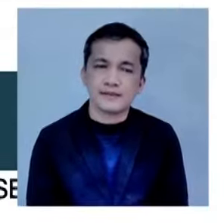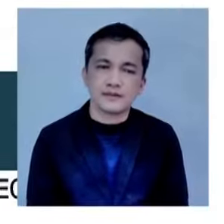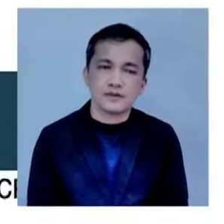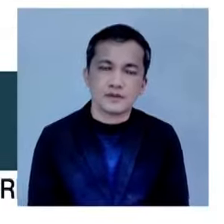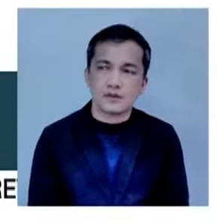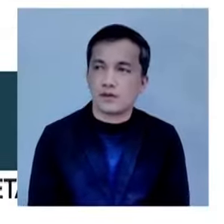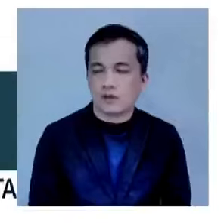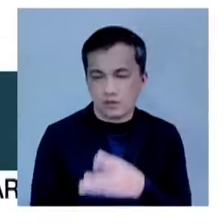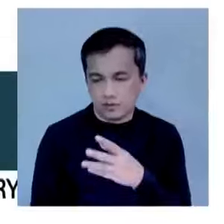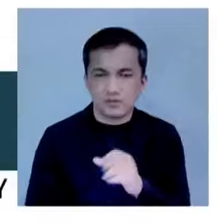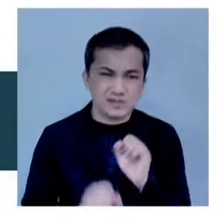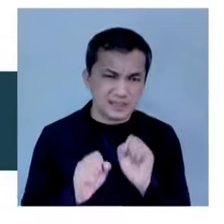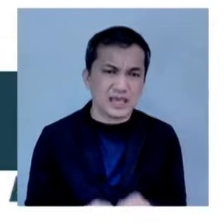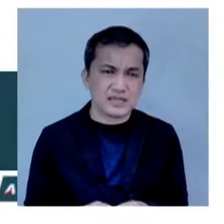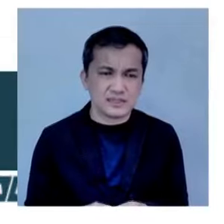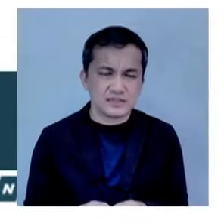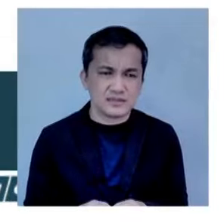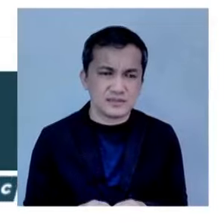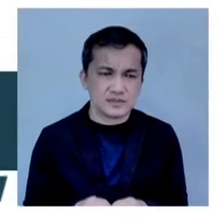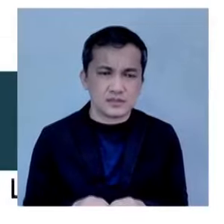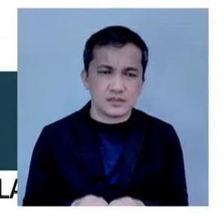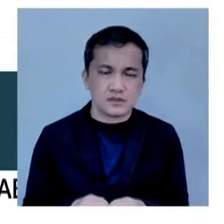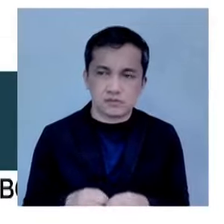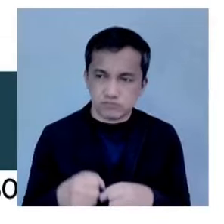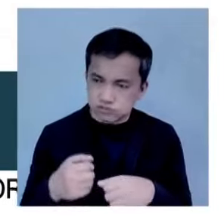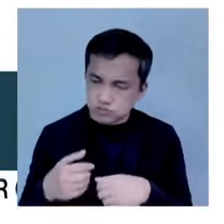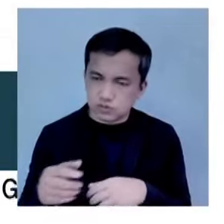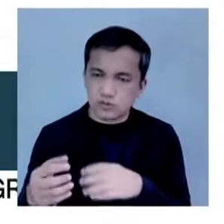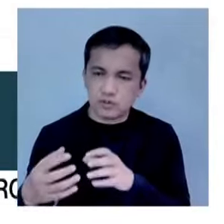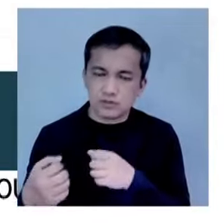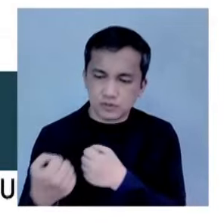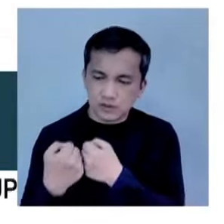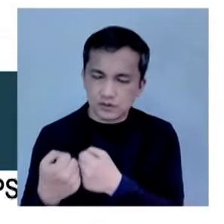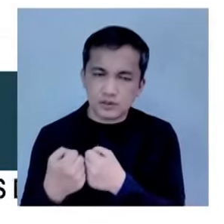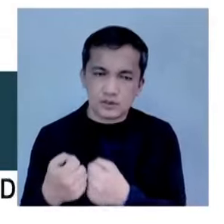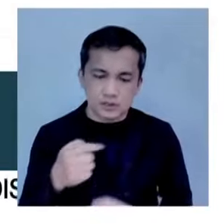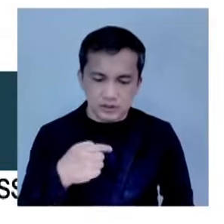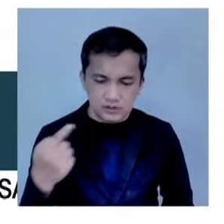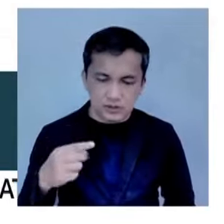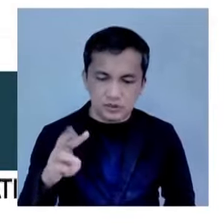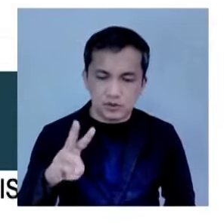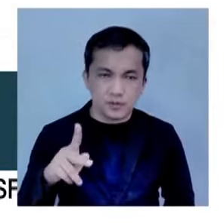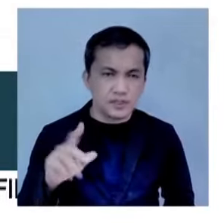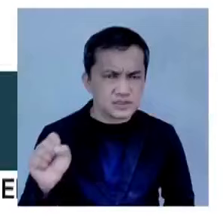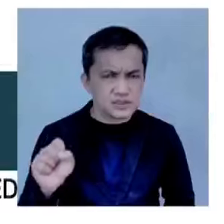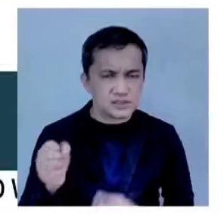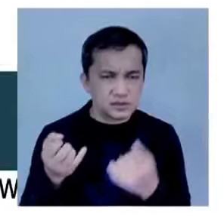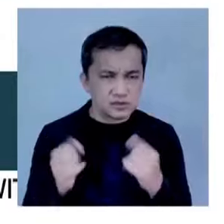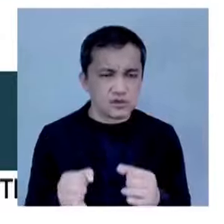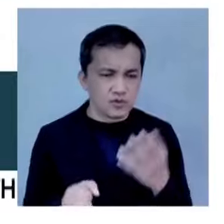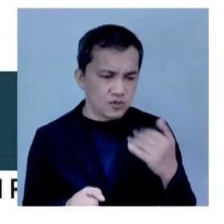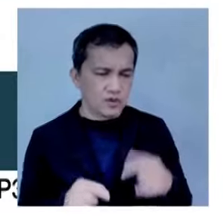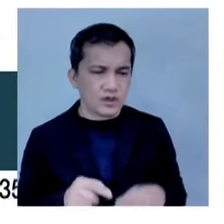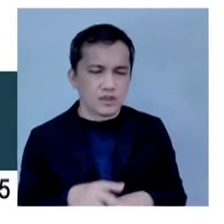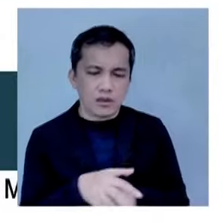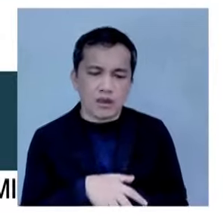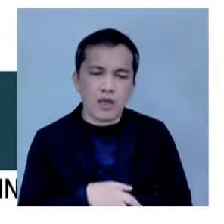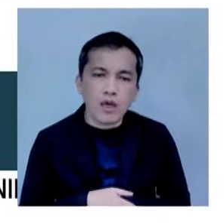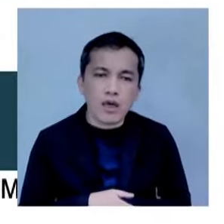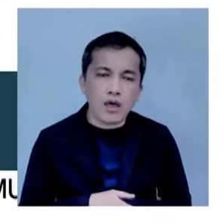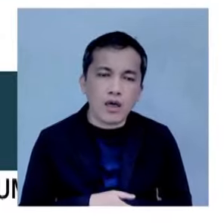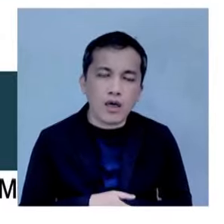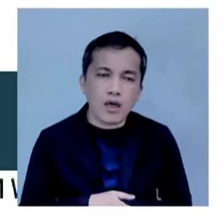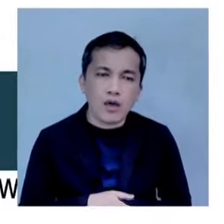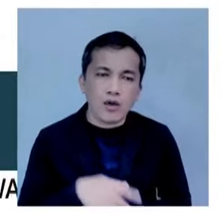kaya niyang mag-push back sa China on the West Philippine Sea issues, bakit parang nagfo-foot dragging dito